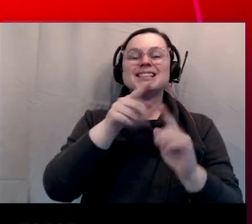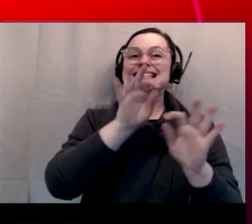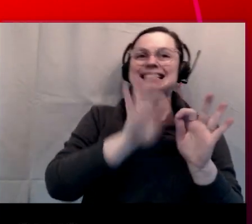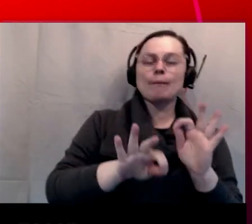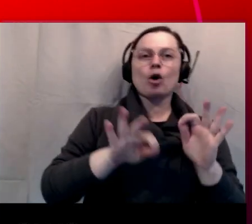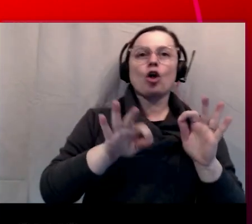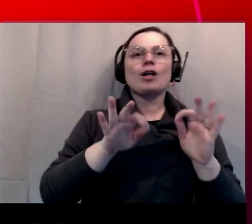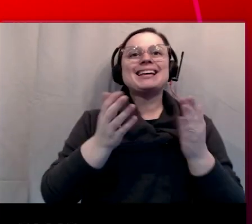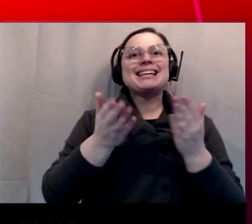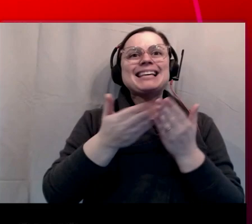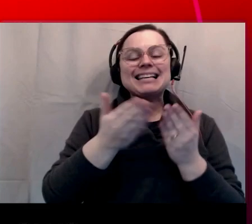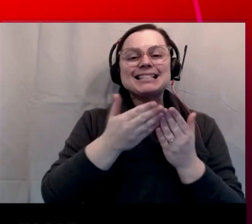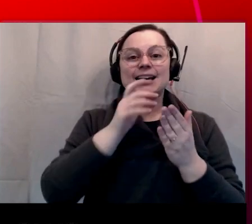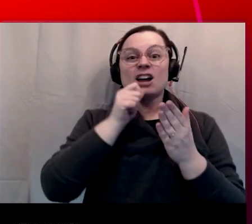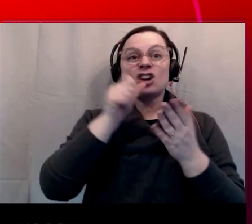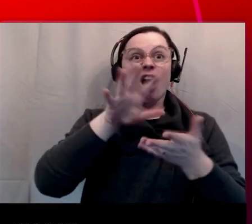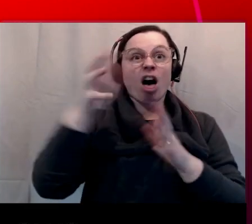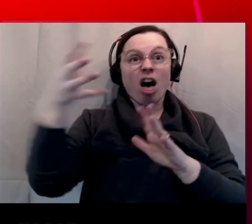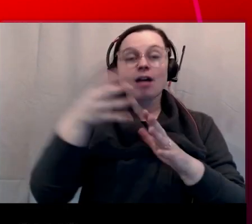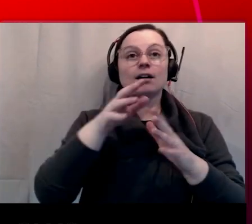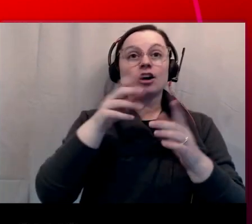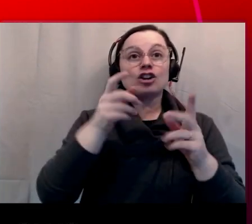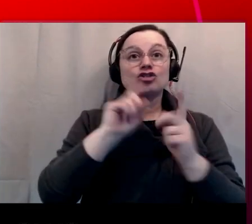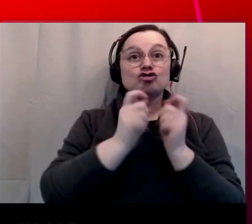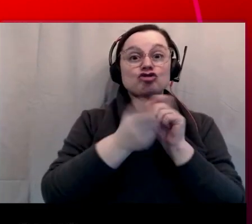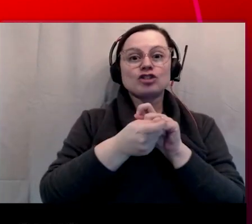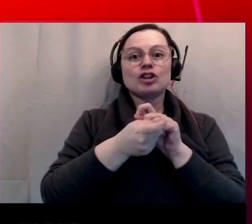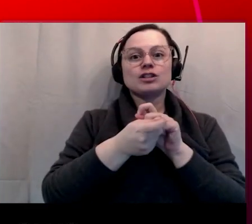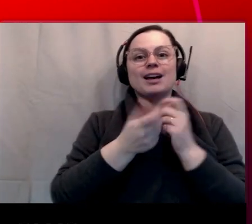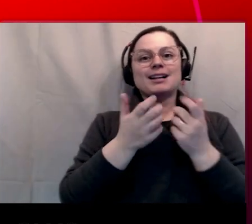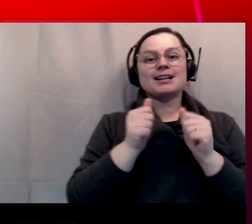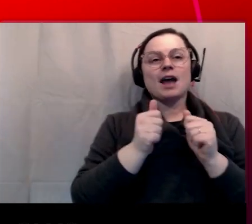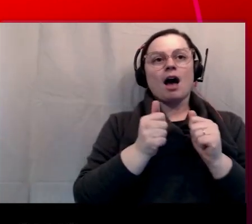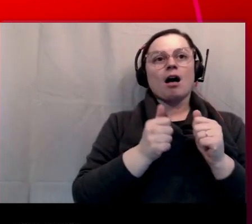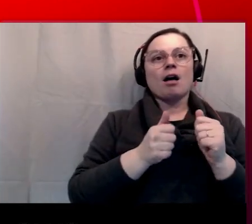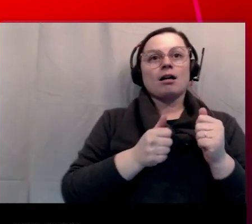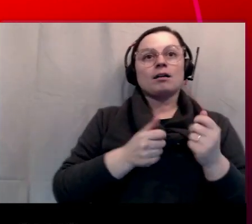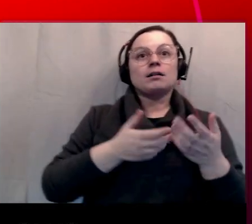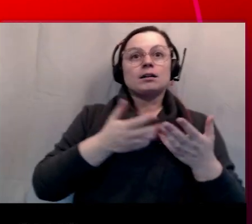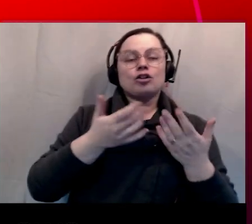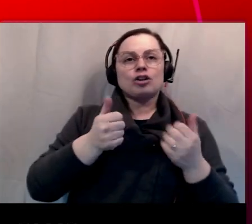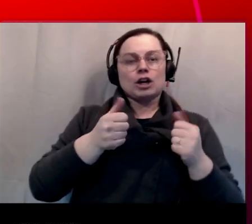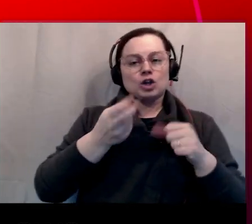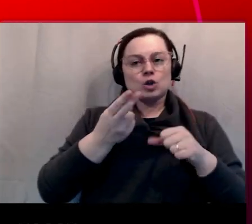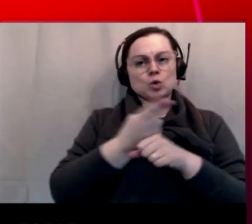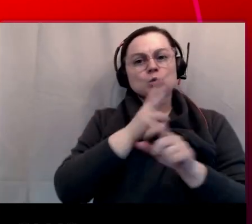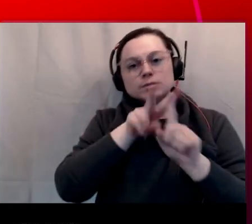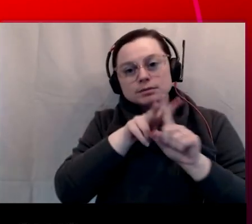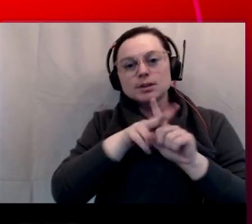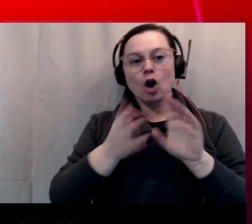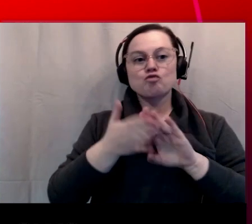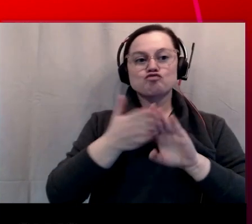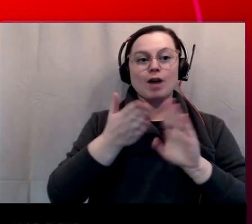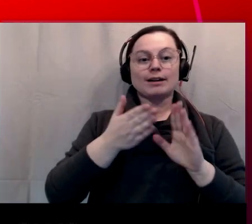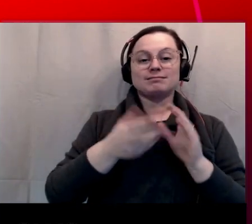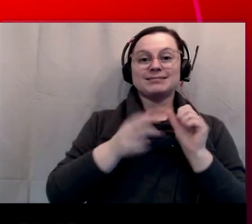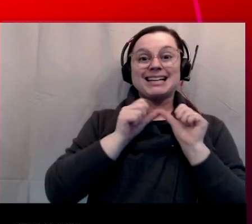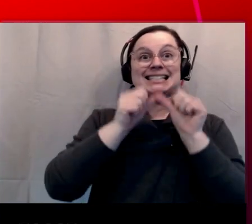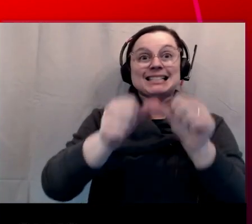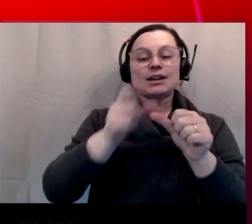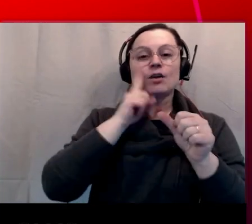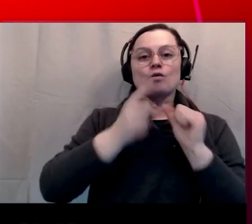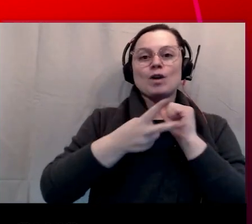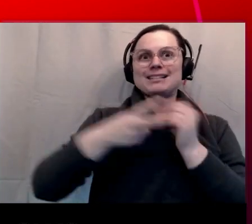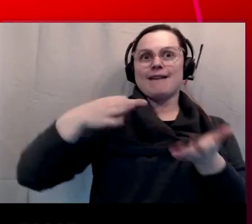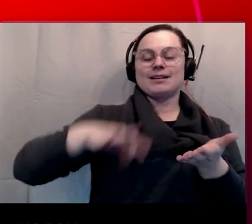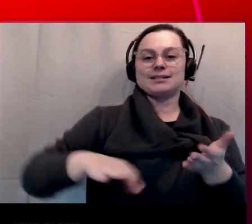and let's just completely automate them away so that we can run these consistently and get the savings. Now, most tools talk about saving 50 and